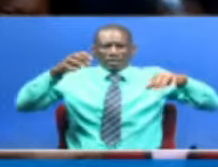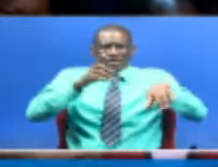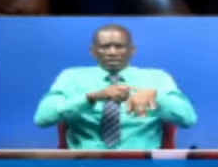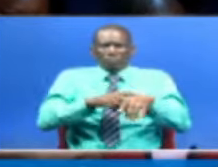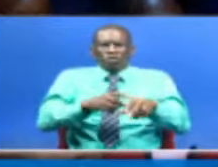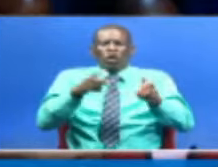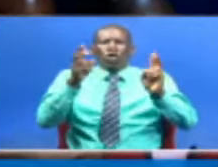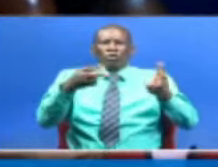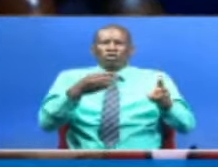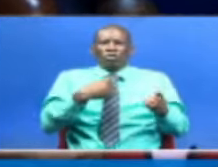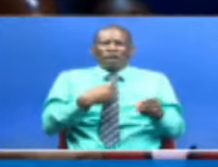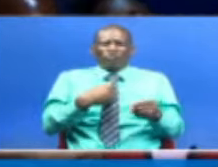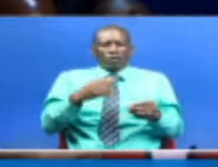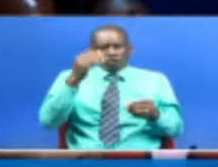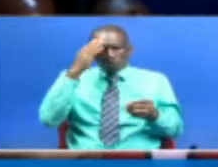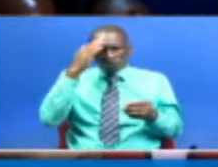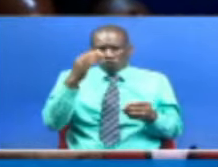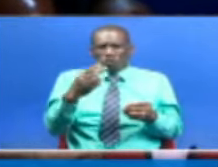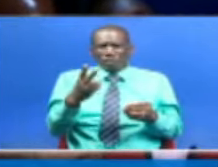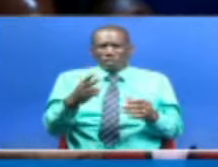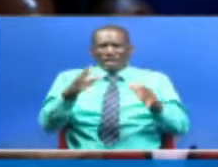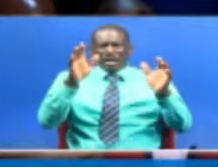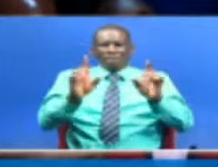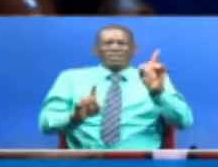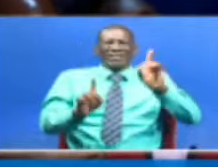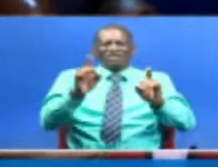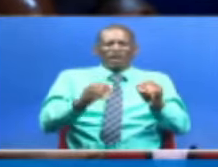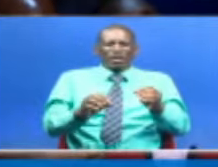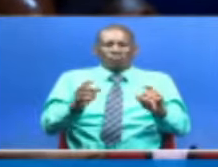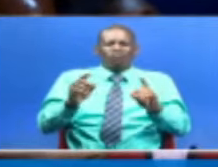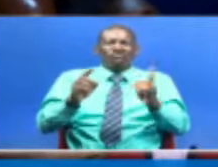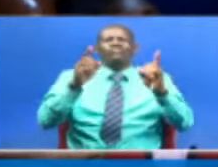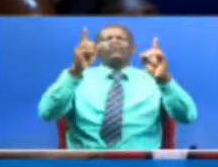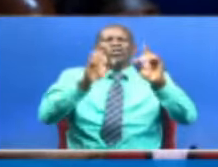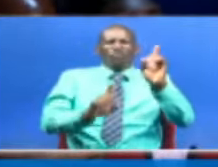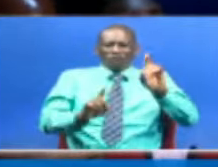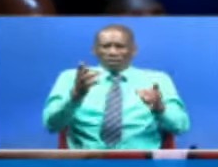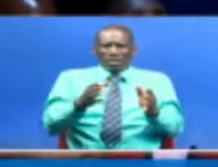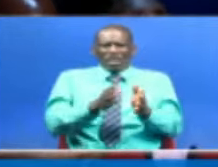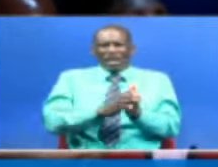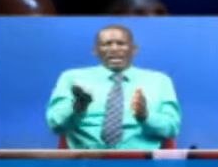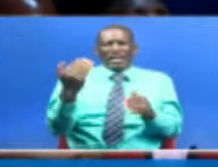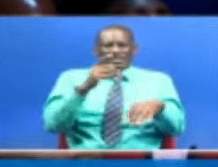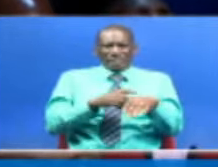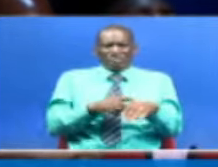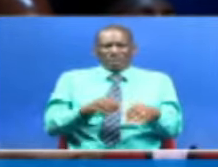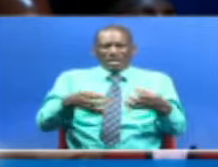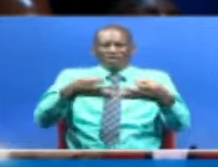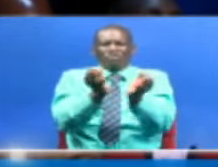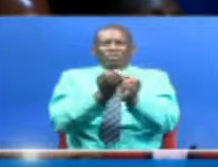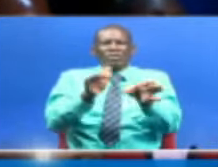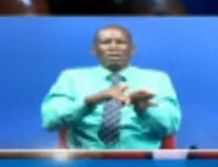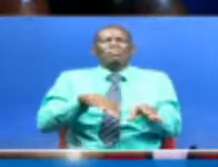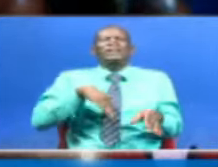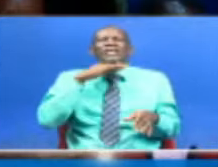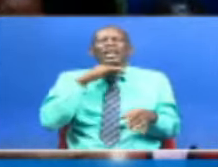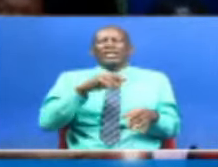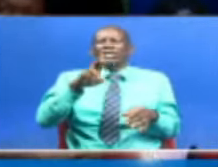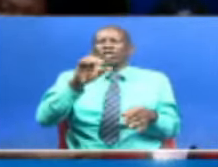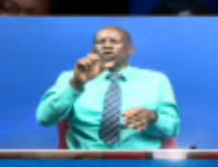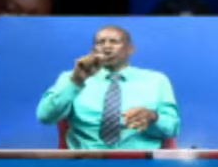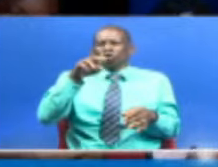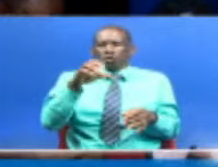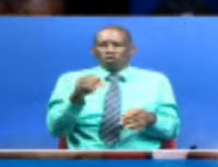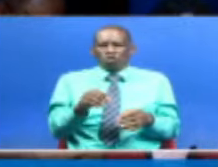get, you know, you see a big fire going up. And the other day I lost a relative called Benjamin Rono.